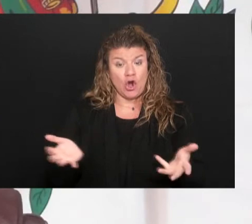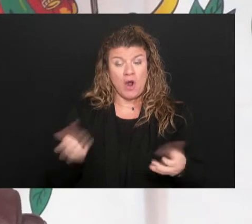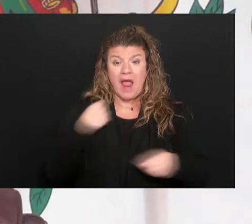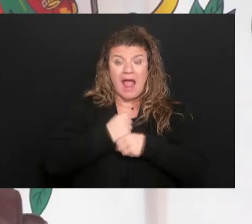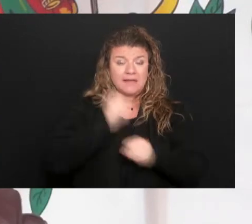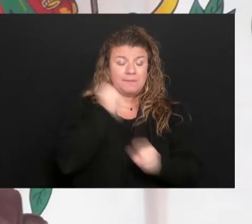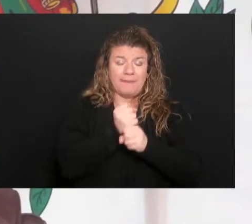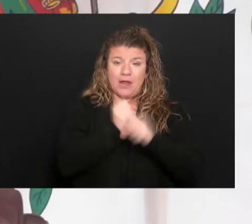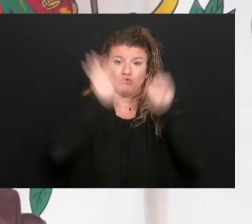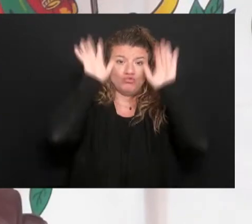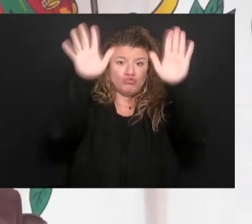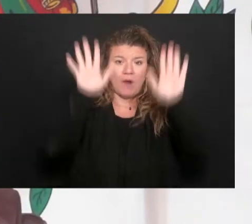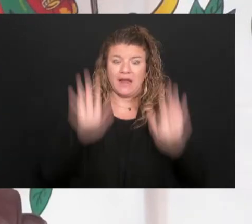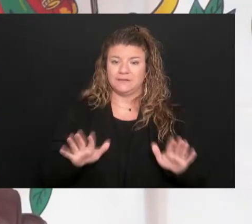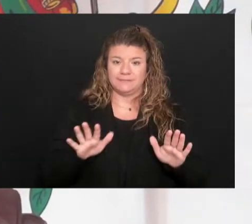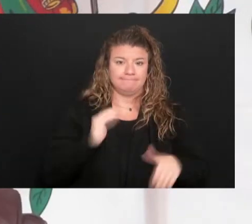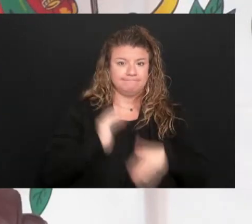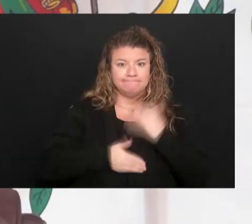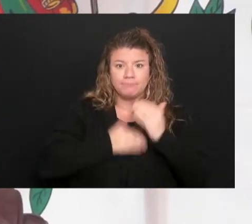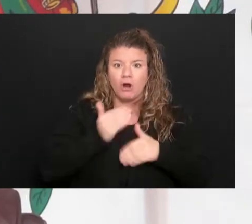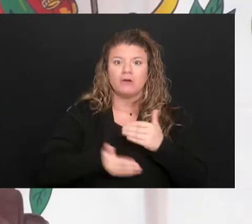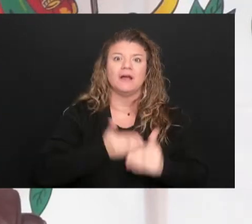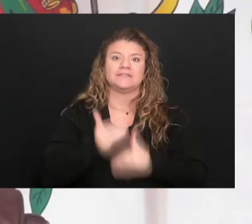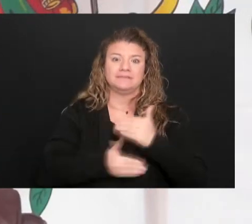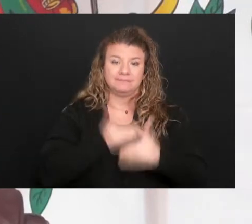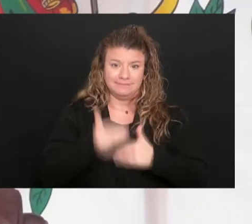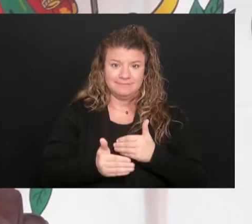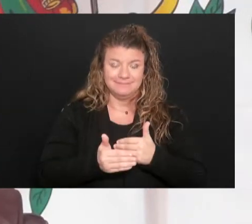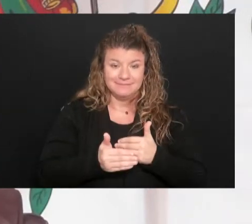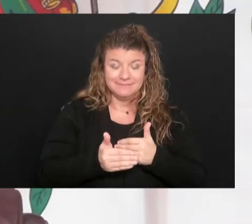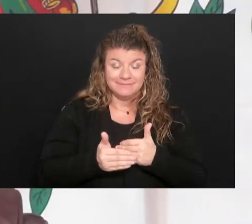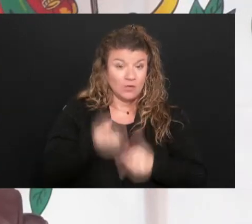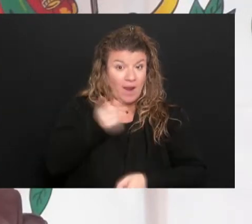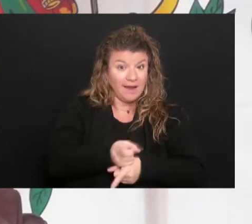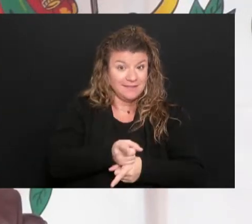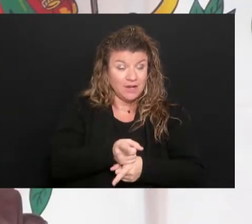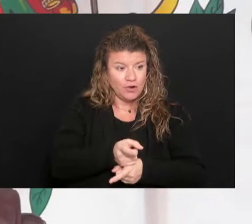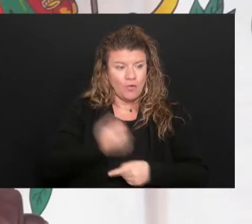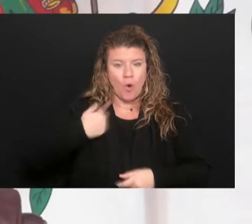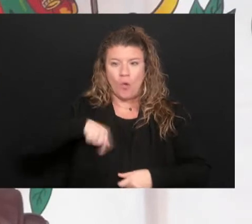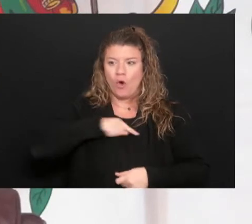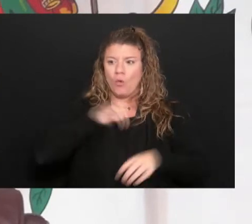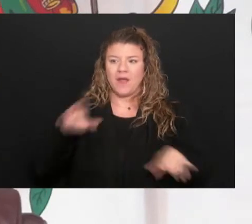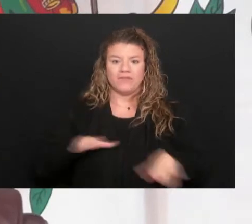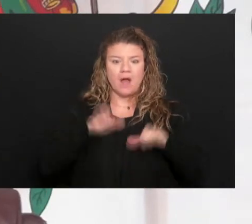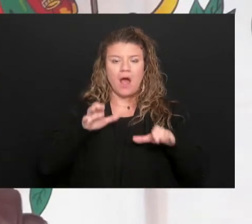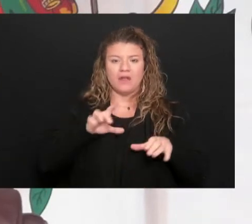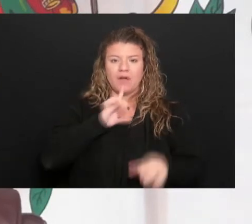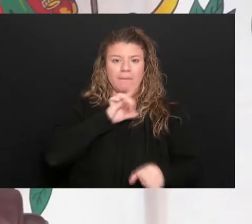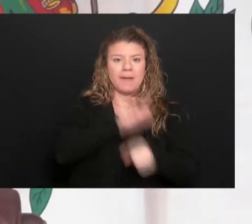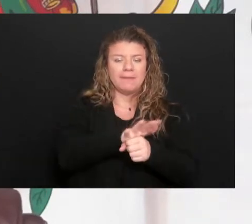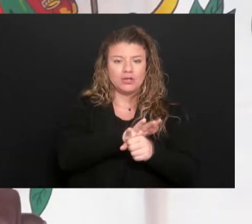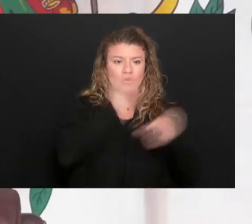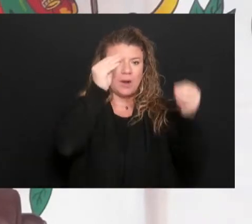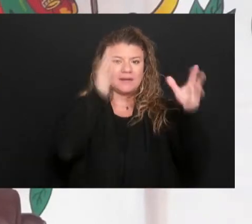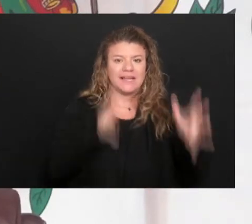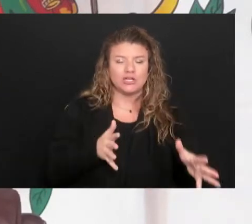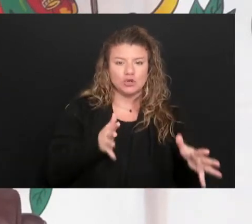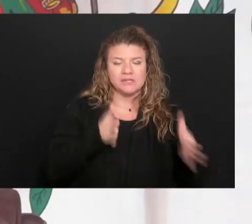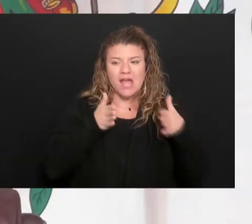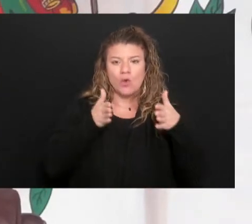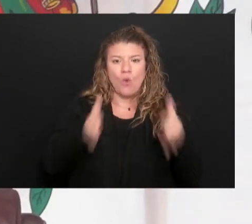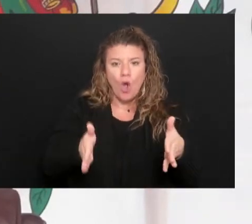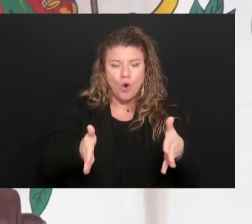incredible strides forward. That's all there is to it. I mean, with what we've done as far as commitment to our teachers and roads